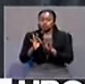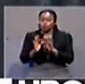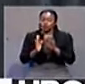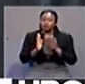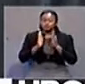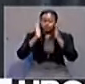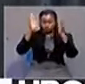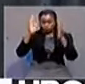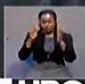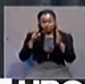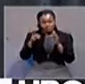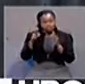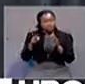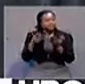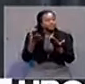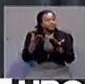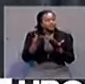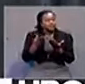and